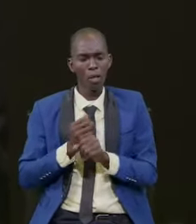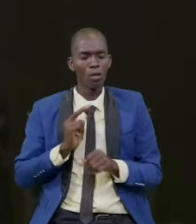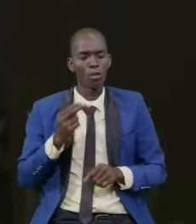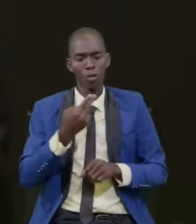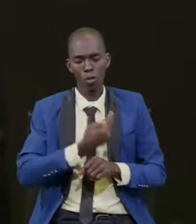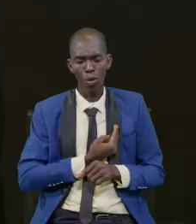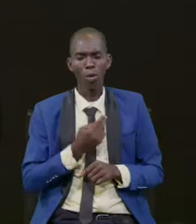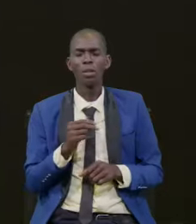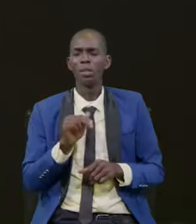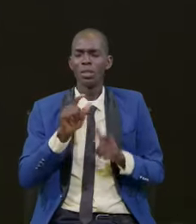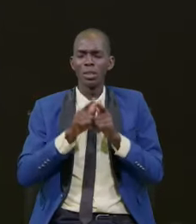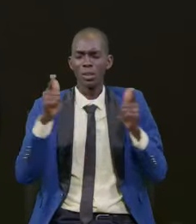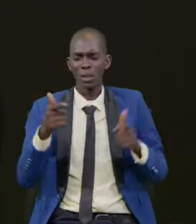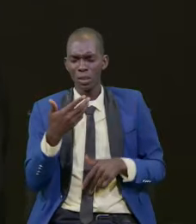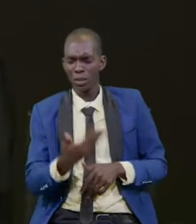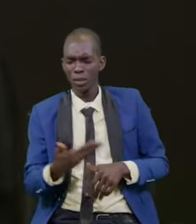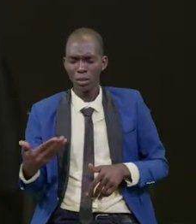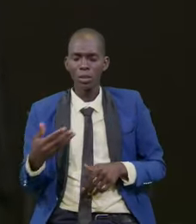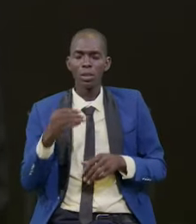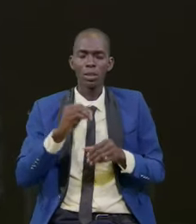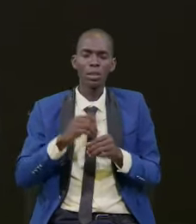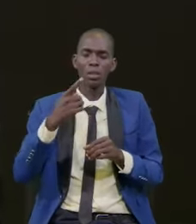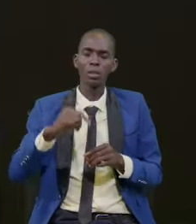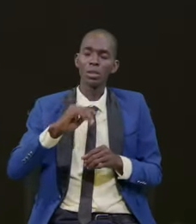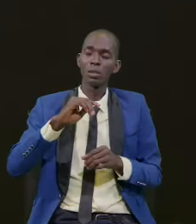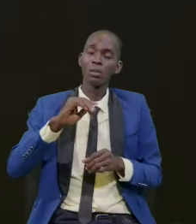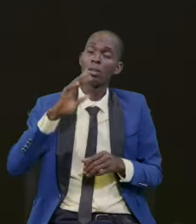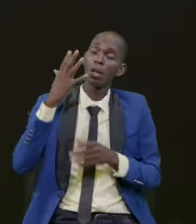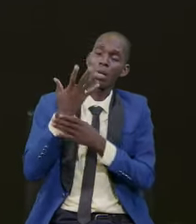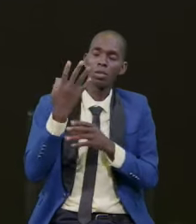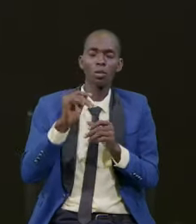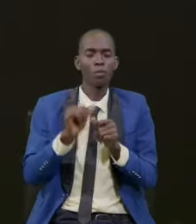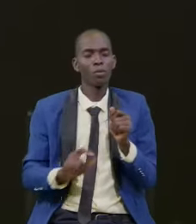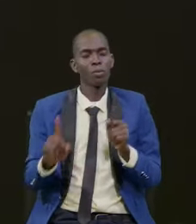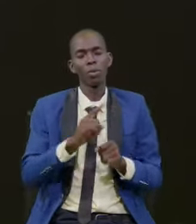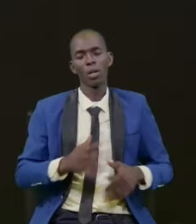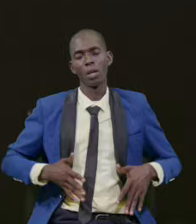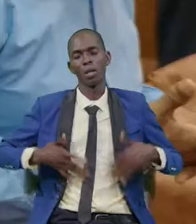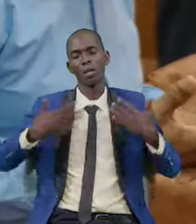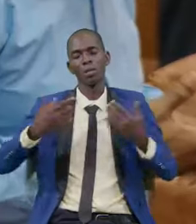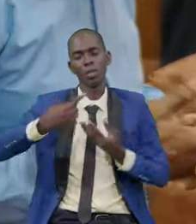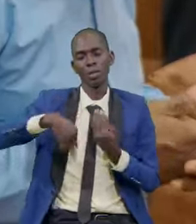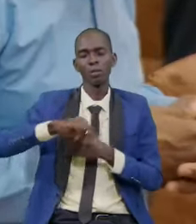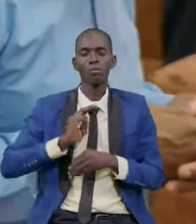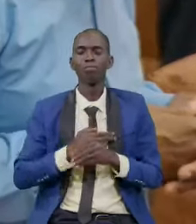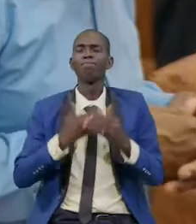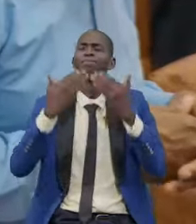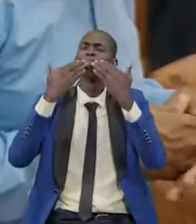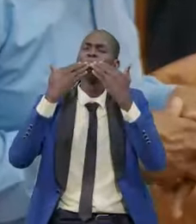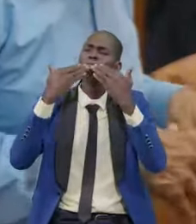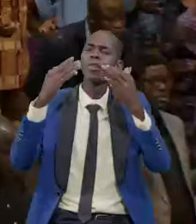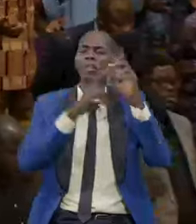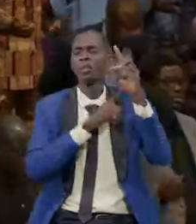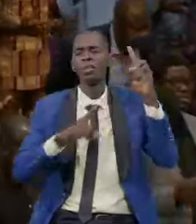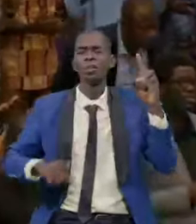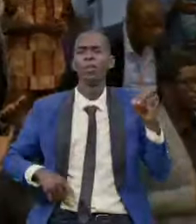instruments of the grace of God in the lives of everyone around us. Thank you, Lord. Thank you,